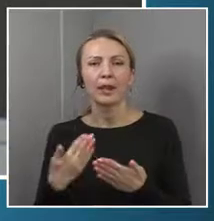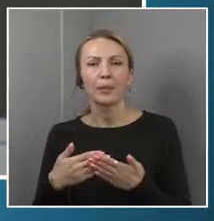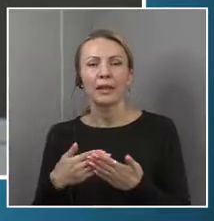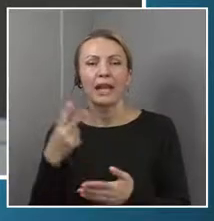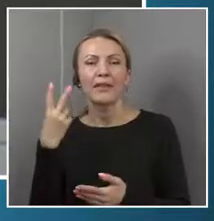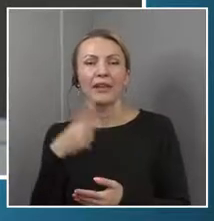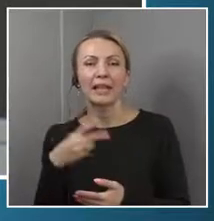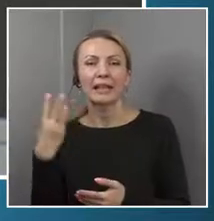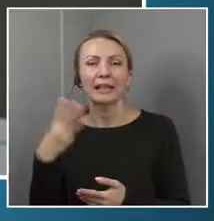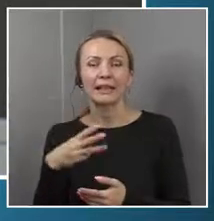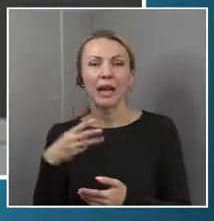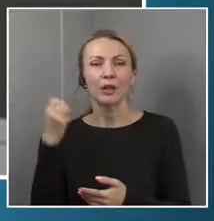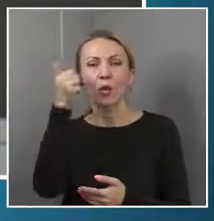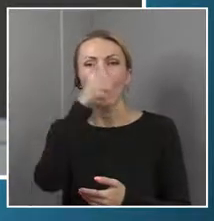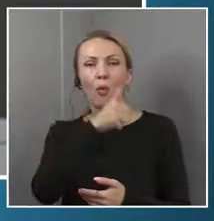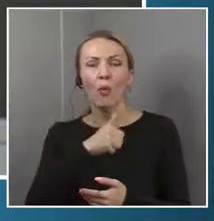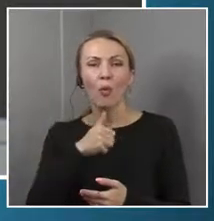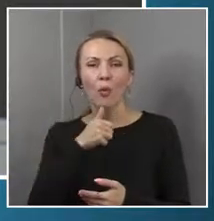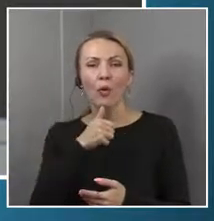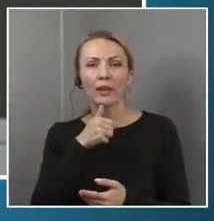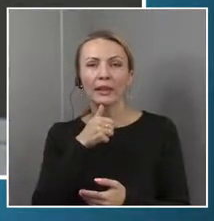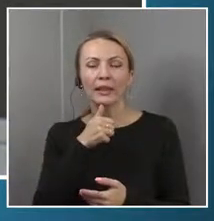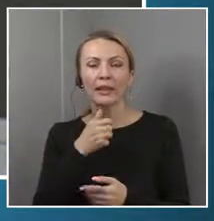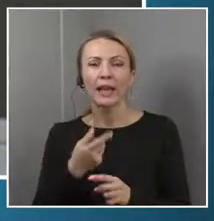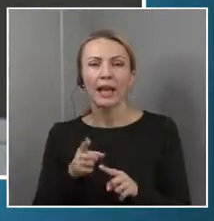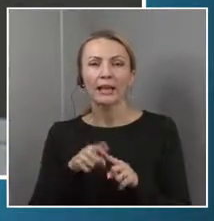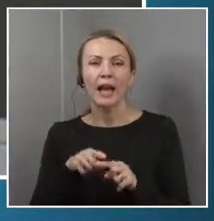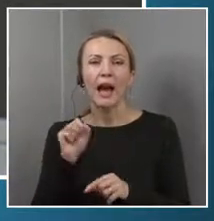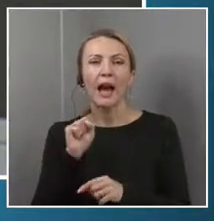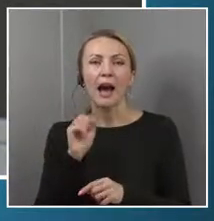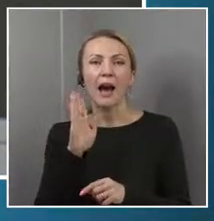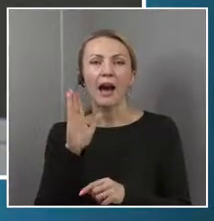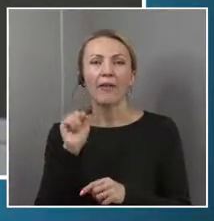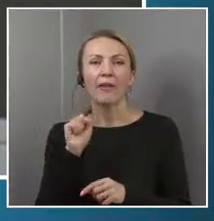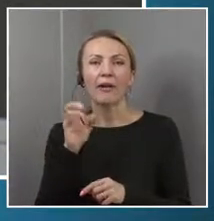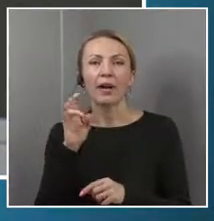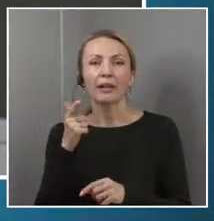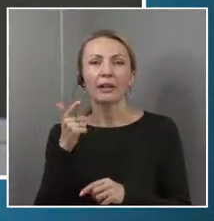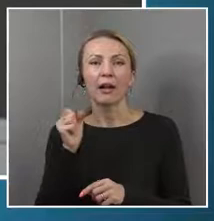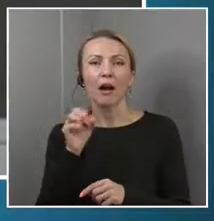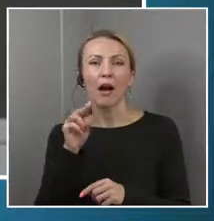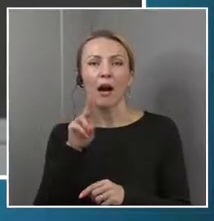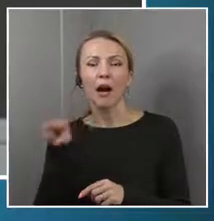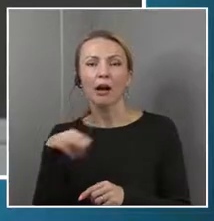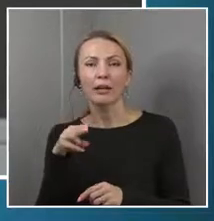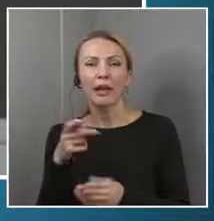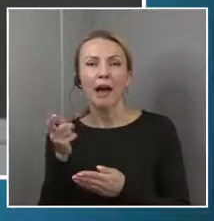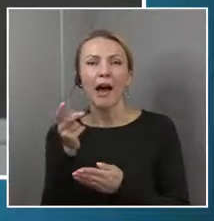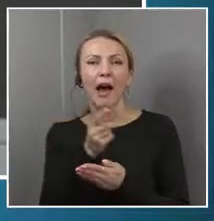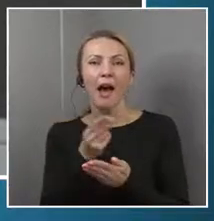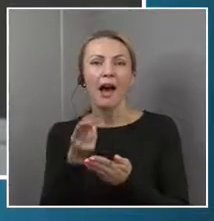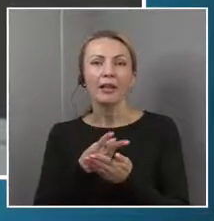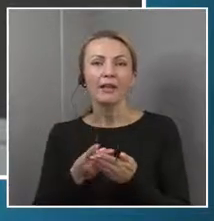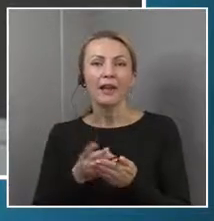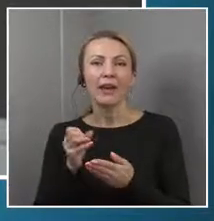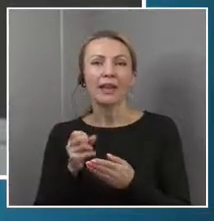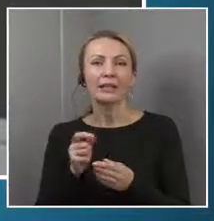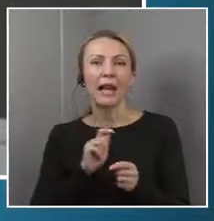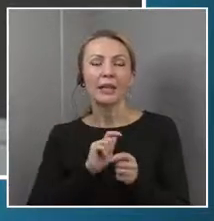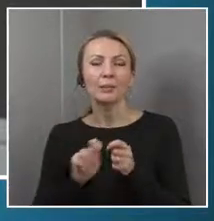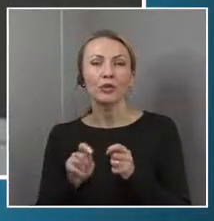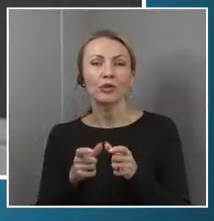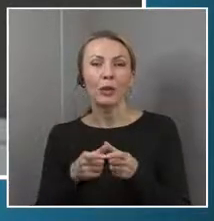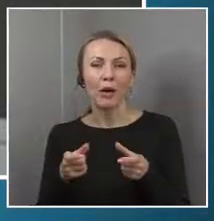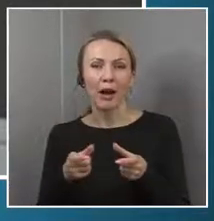were often designed by famous artists. By the way, in Soviet times, in the 1920s